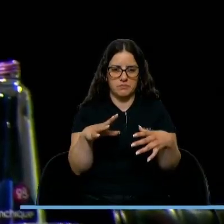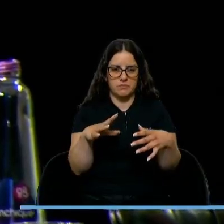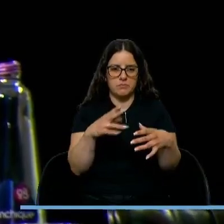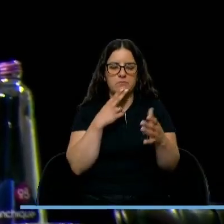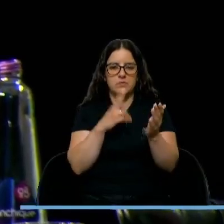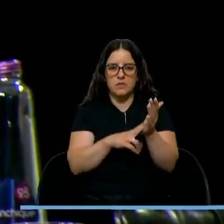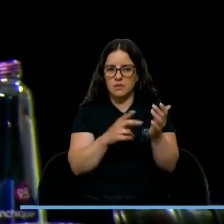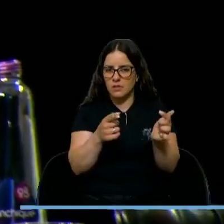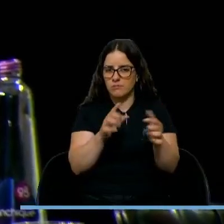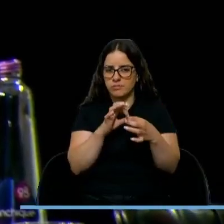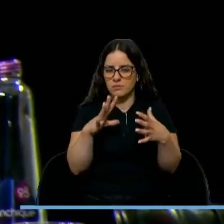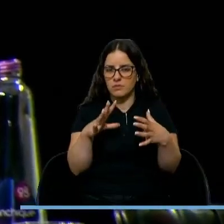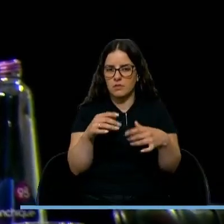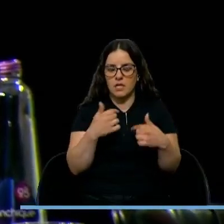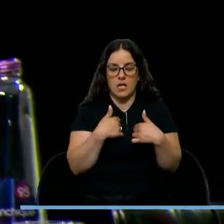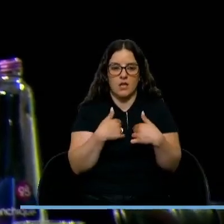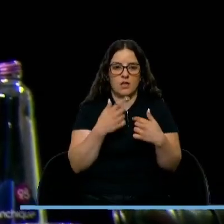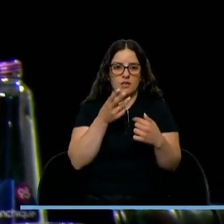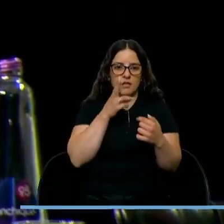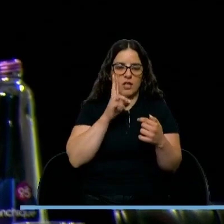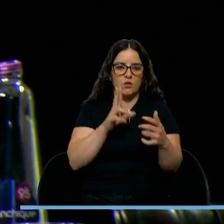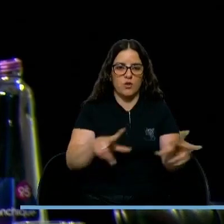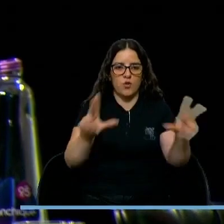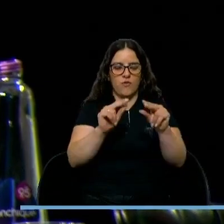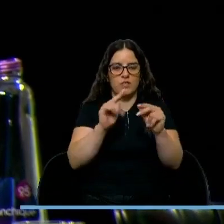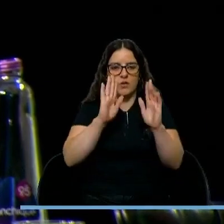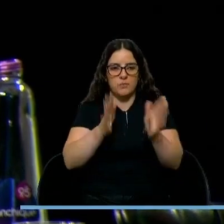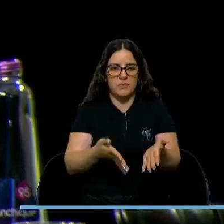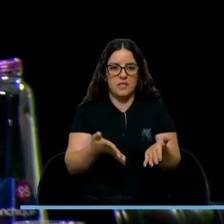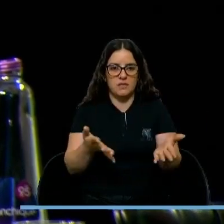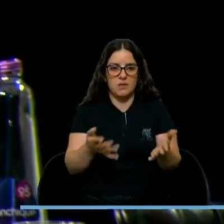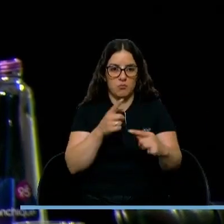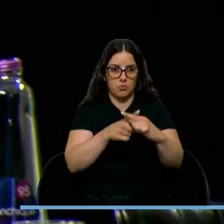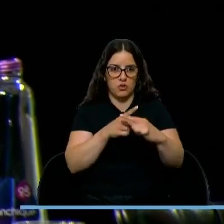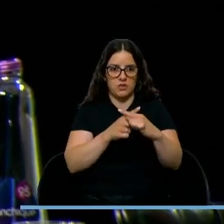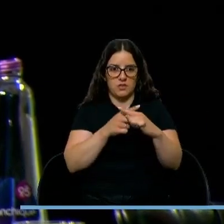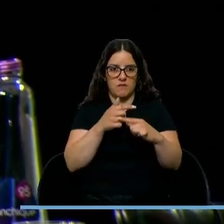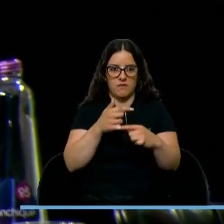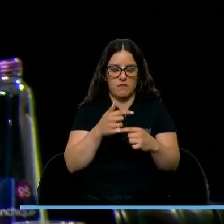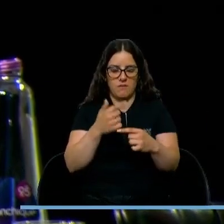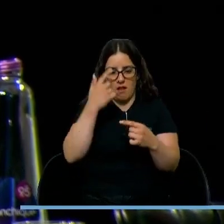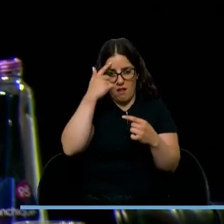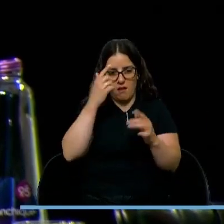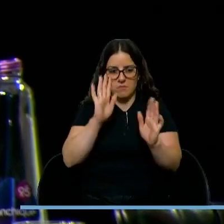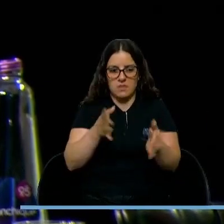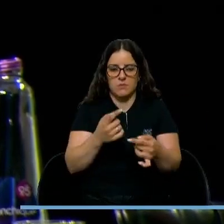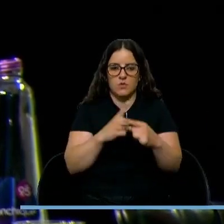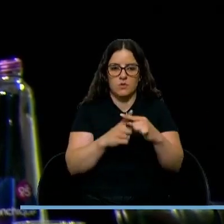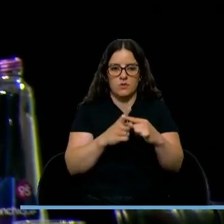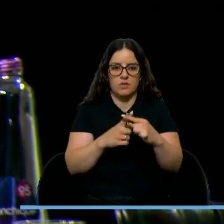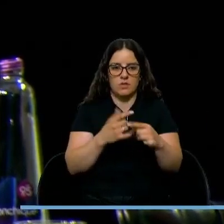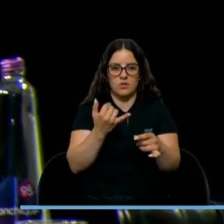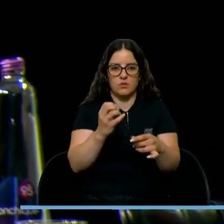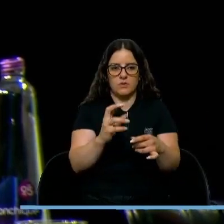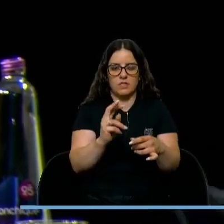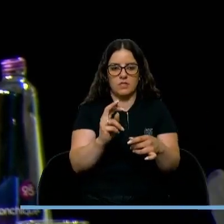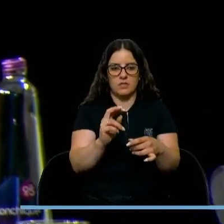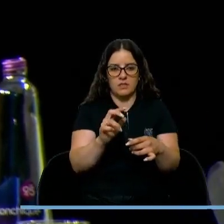so I need to be the eternal optimist and resilient. These targets for